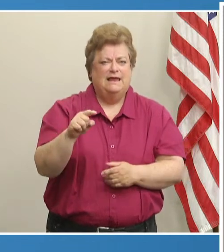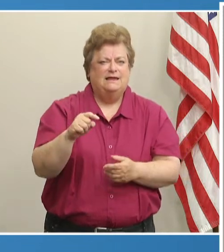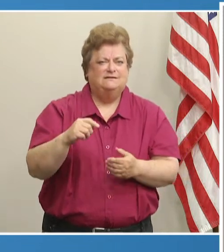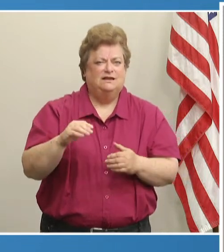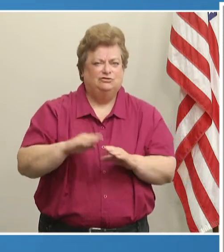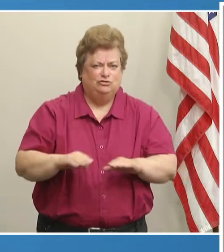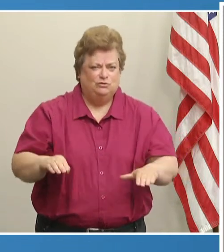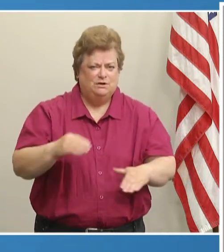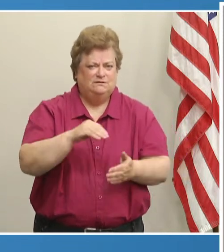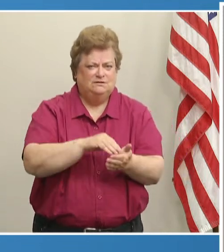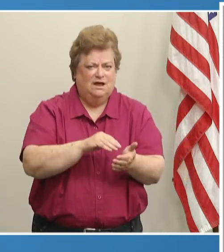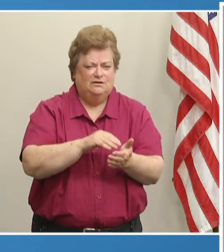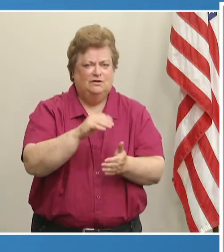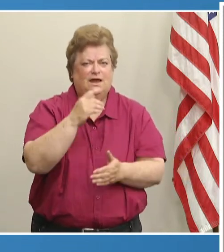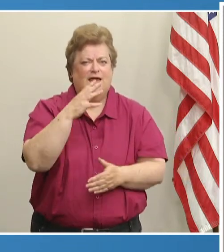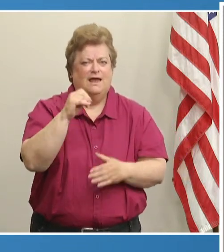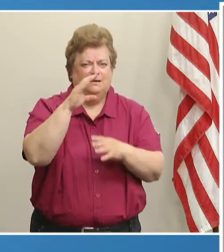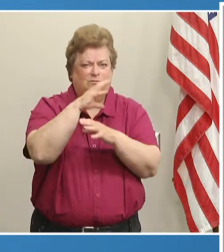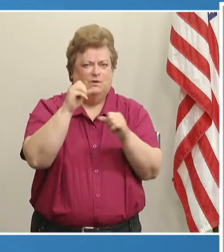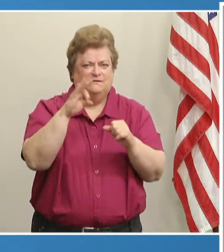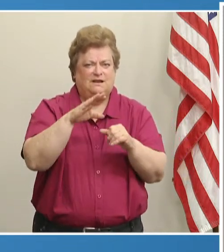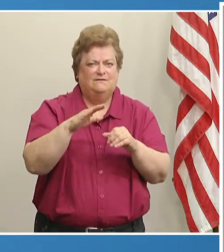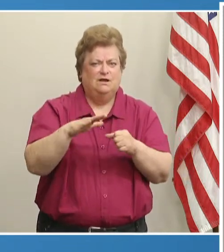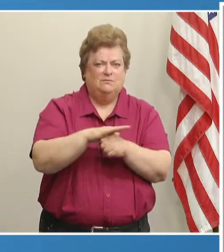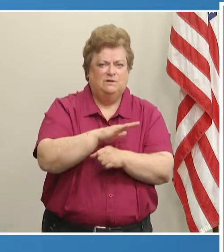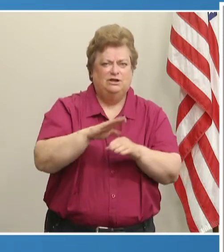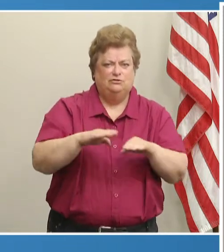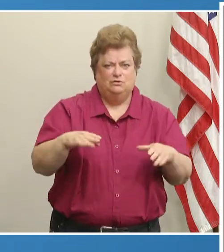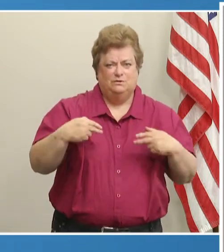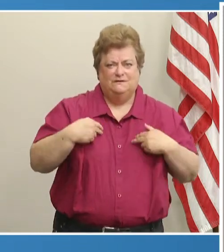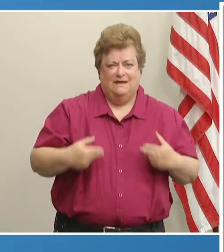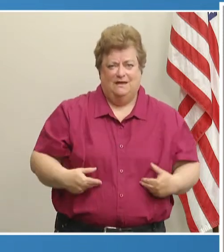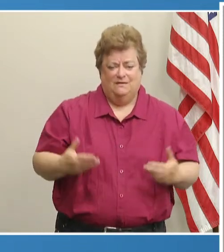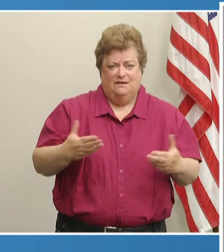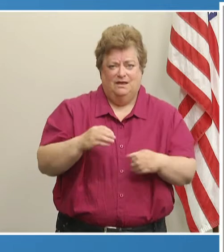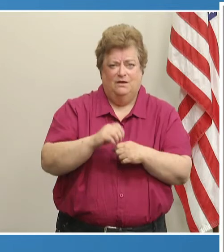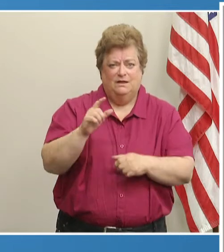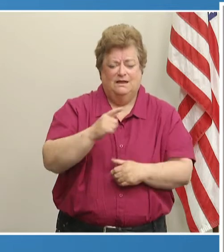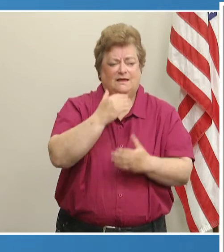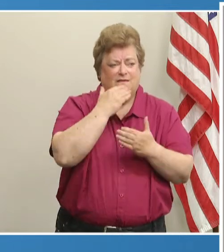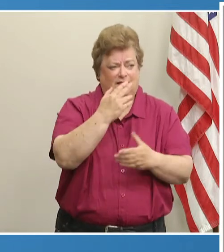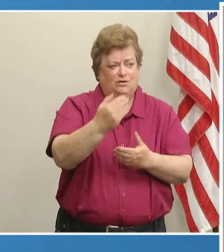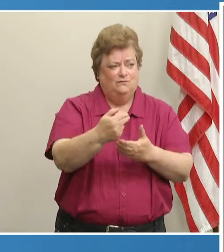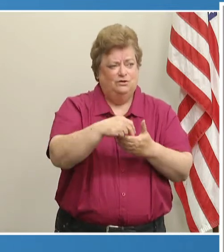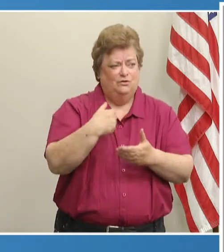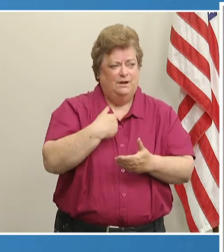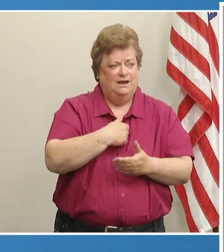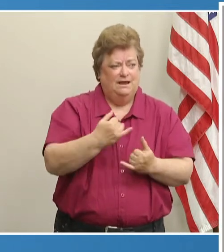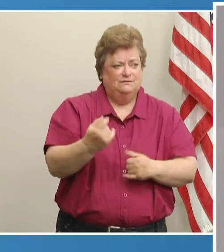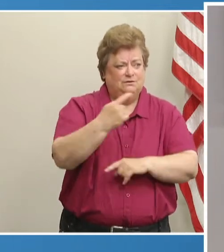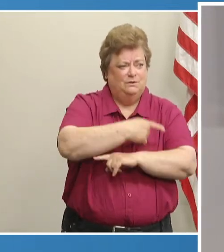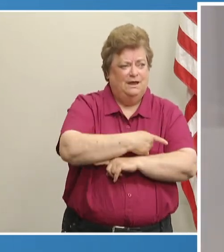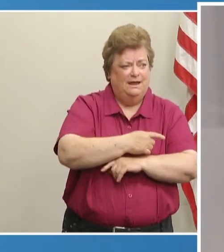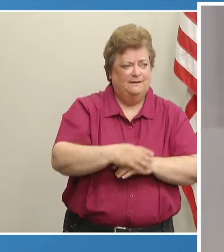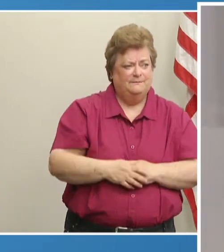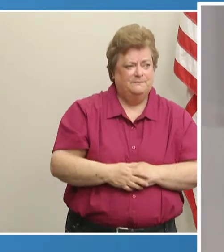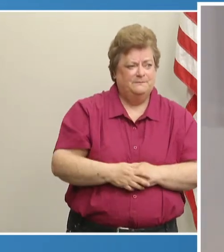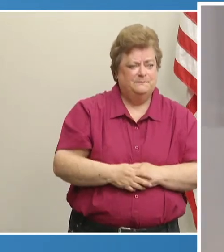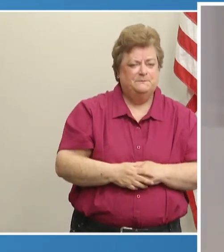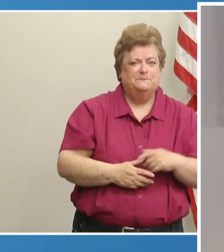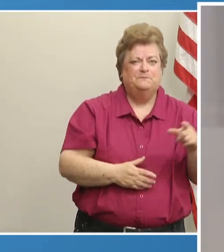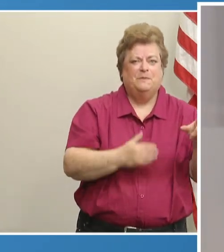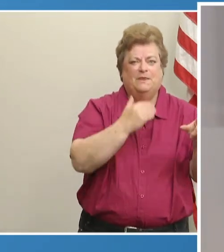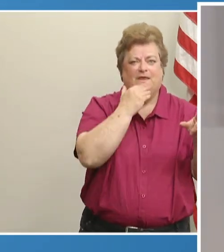and president of Complete Children's Health in Lincoln. Thank you for being here with us today. Thanks